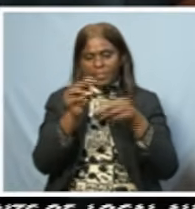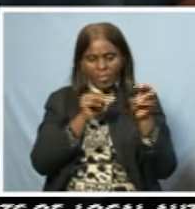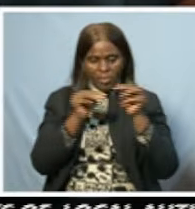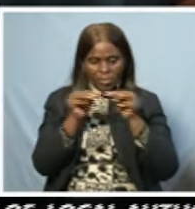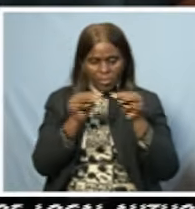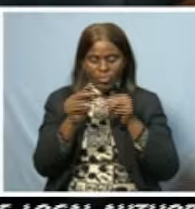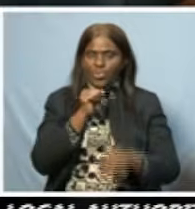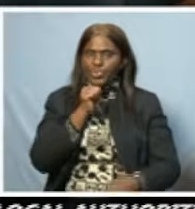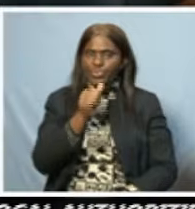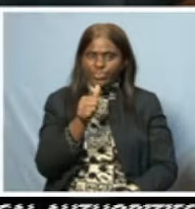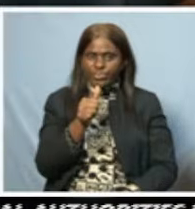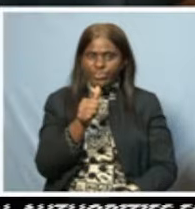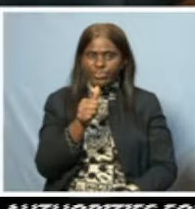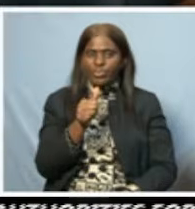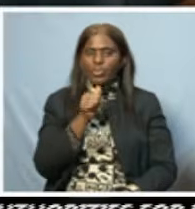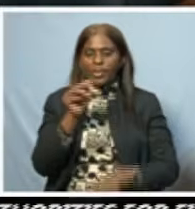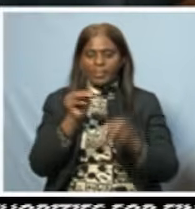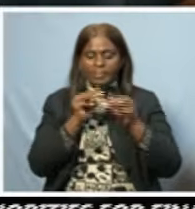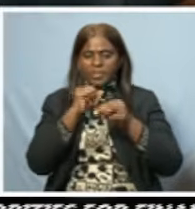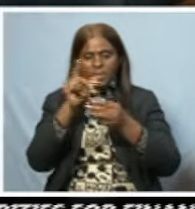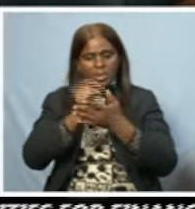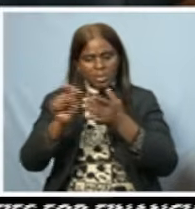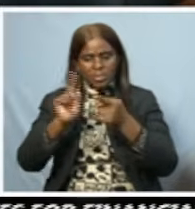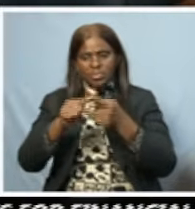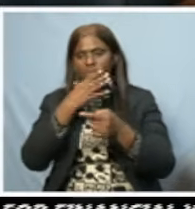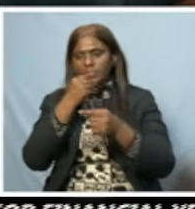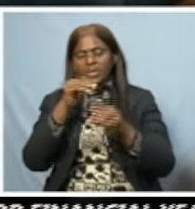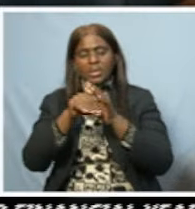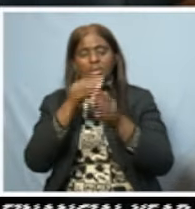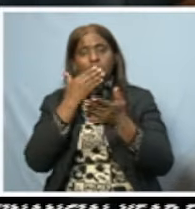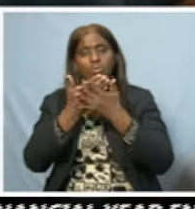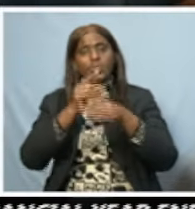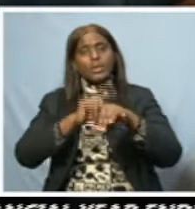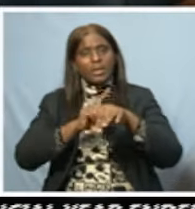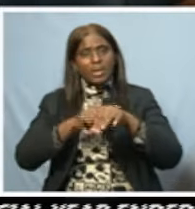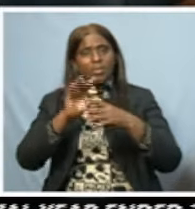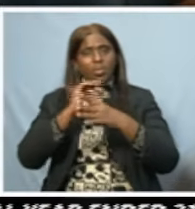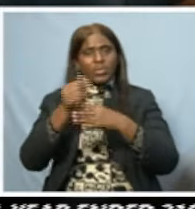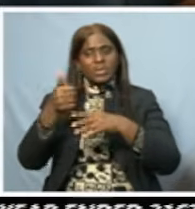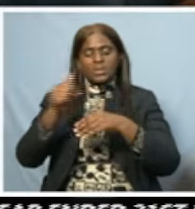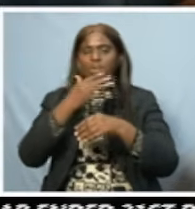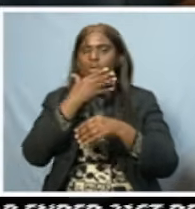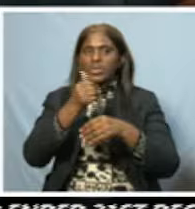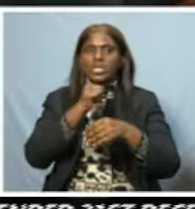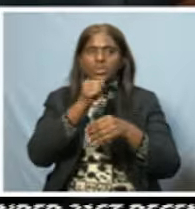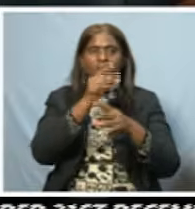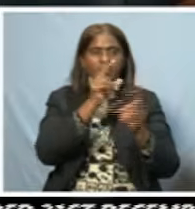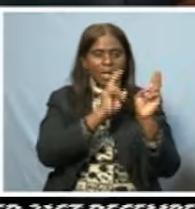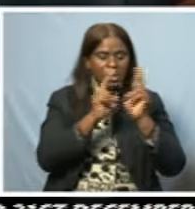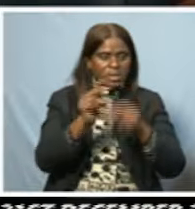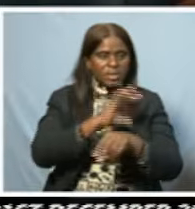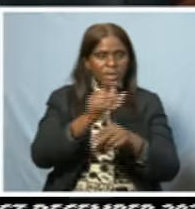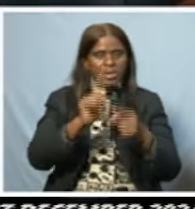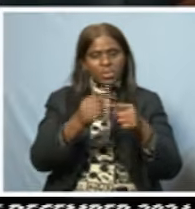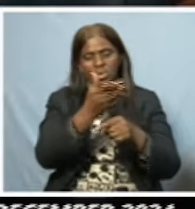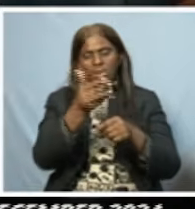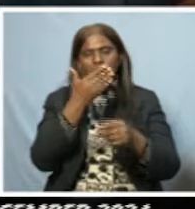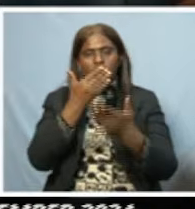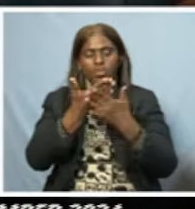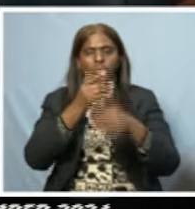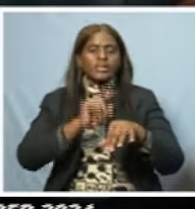management not writing to the Commission in good time, or it's the Commission not responding to you in good